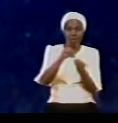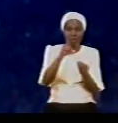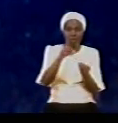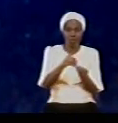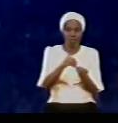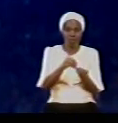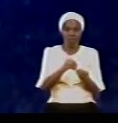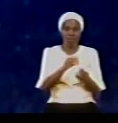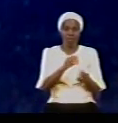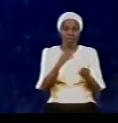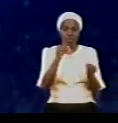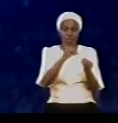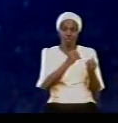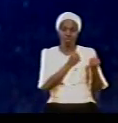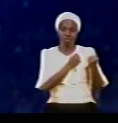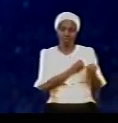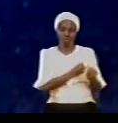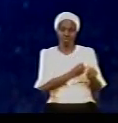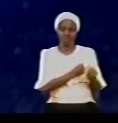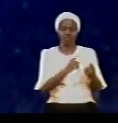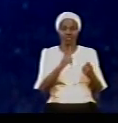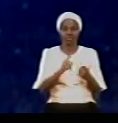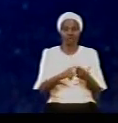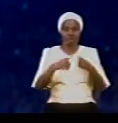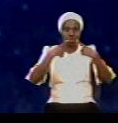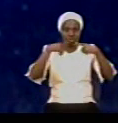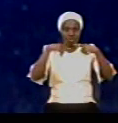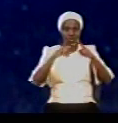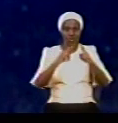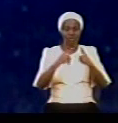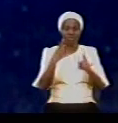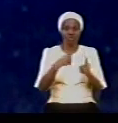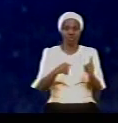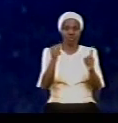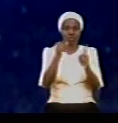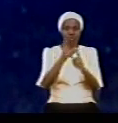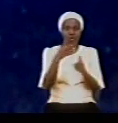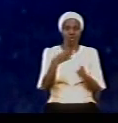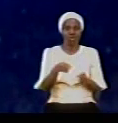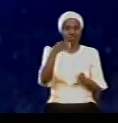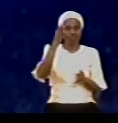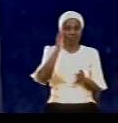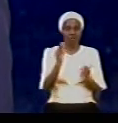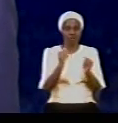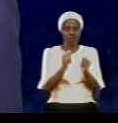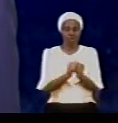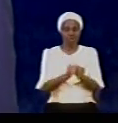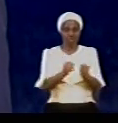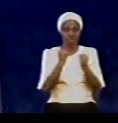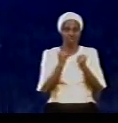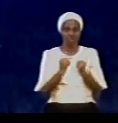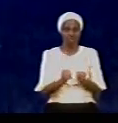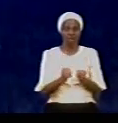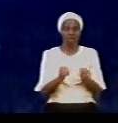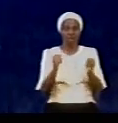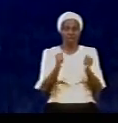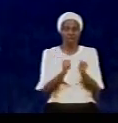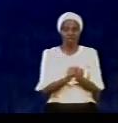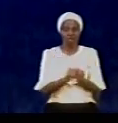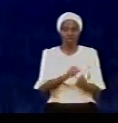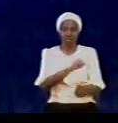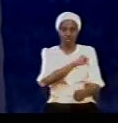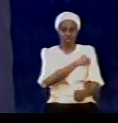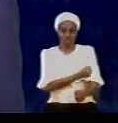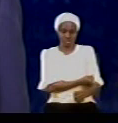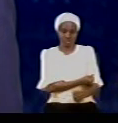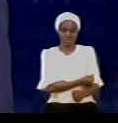word of God with power, with authority, that will bring salvation, that